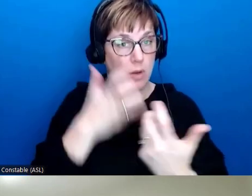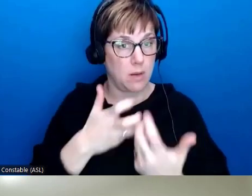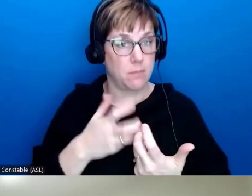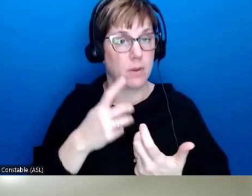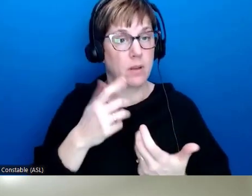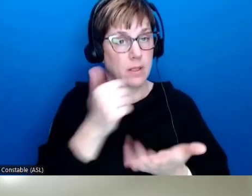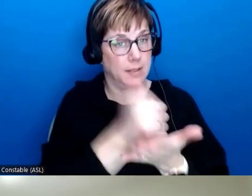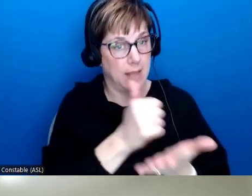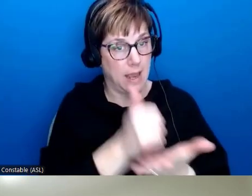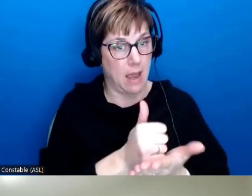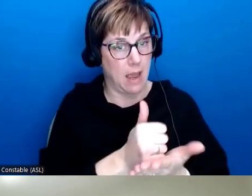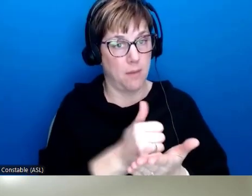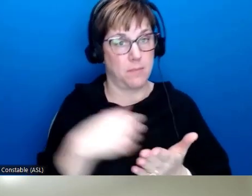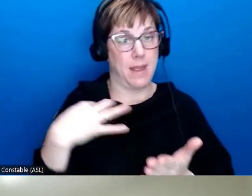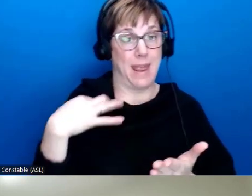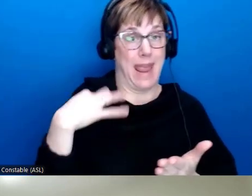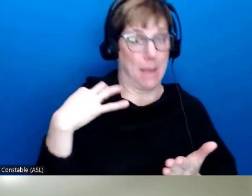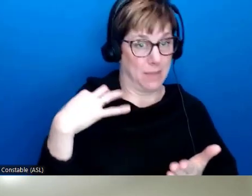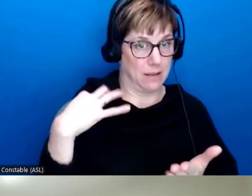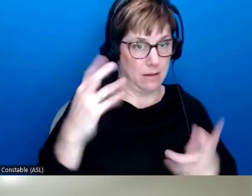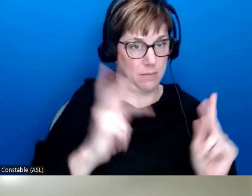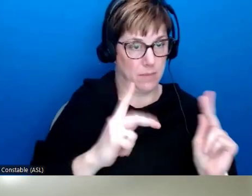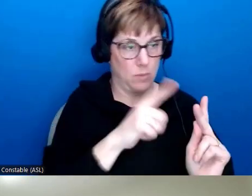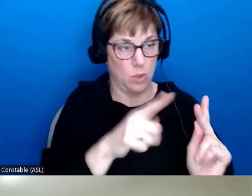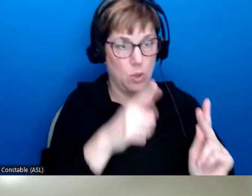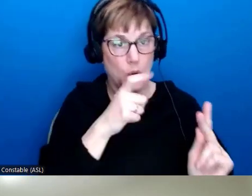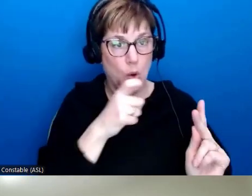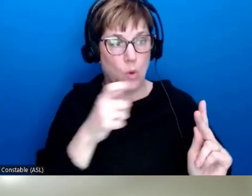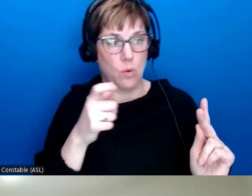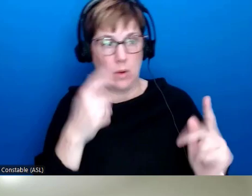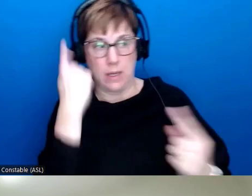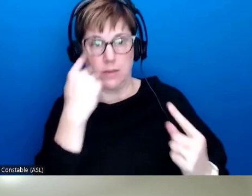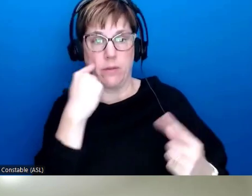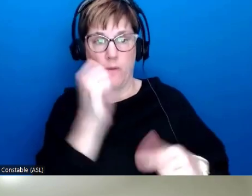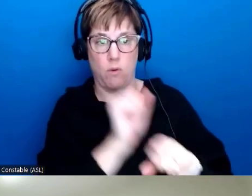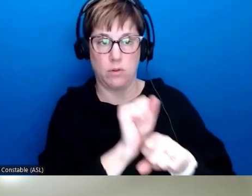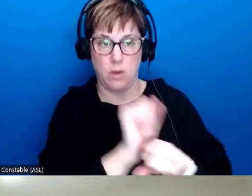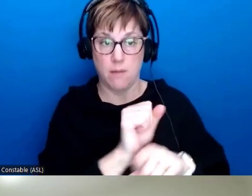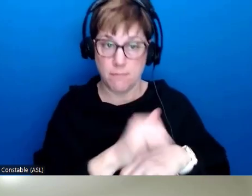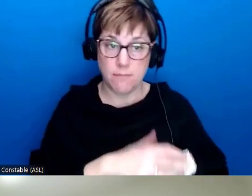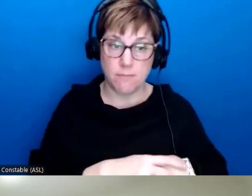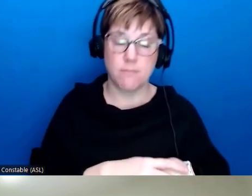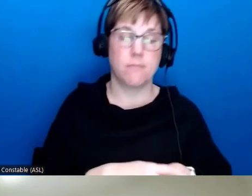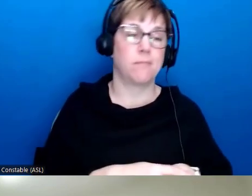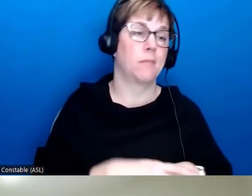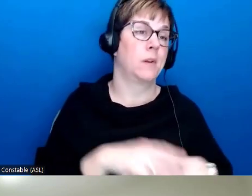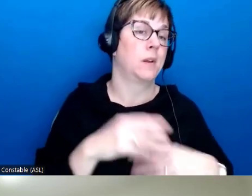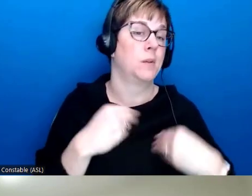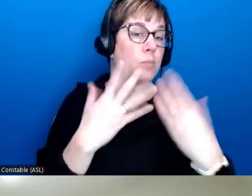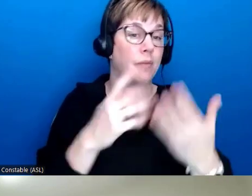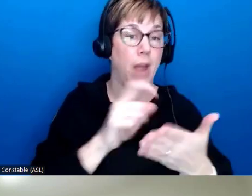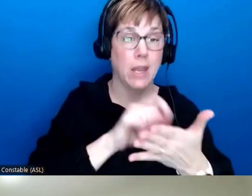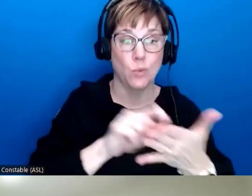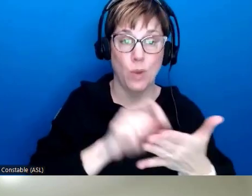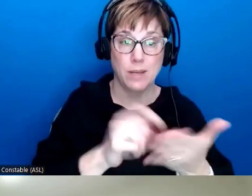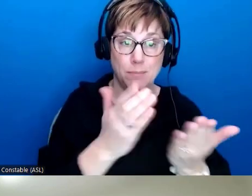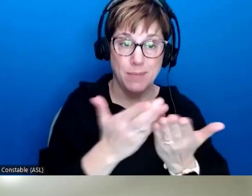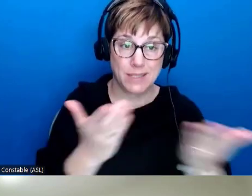assist applicants who are being considered for a job. They have to provide written materials in an